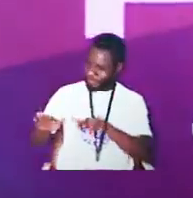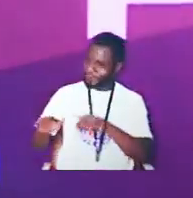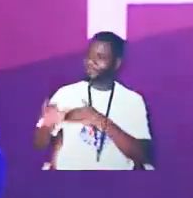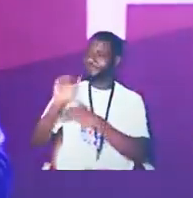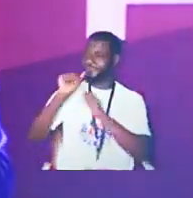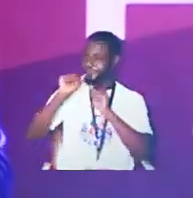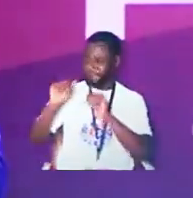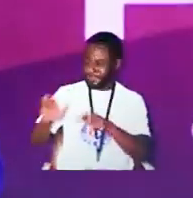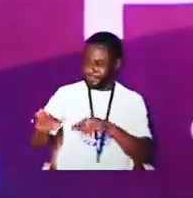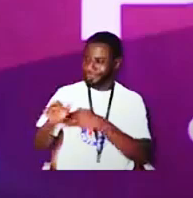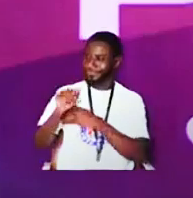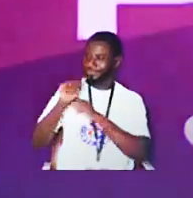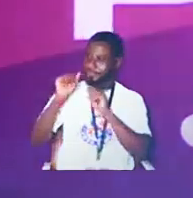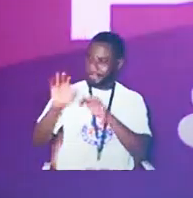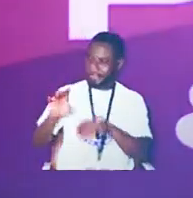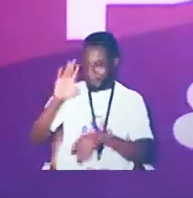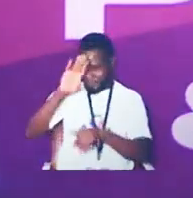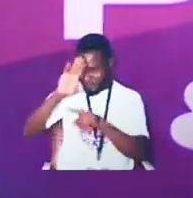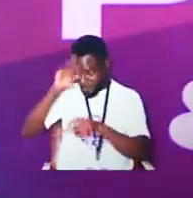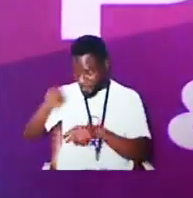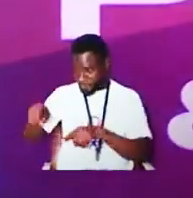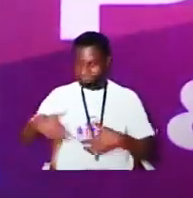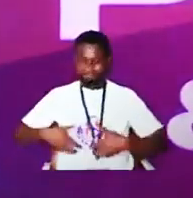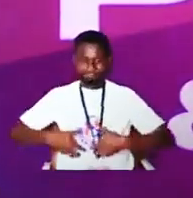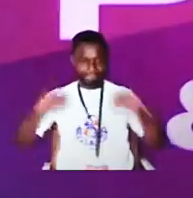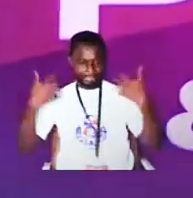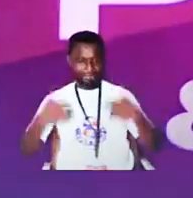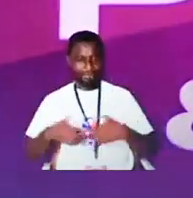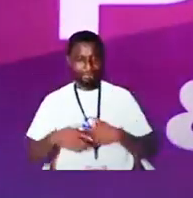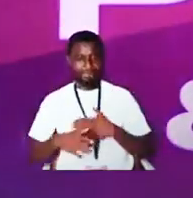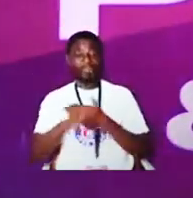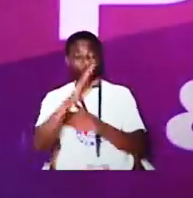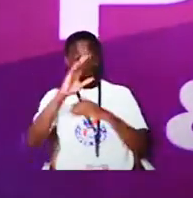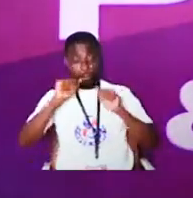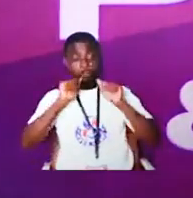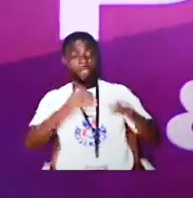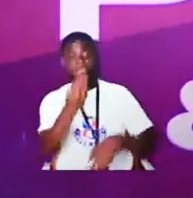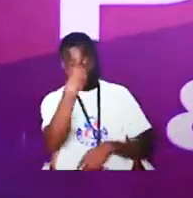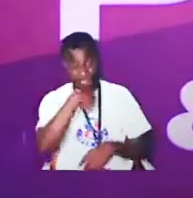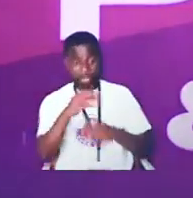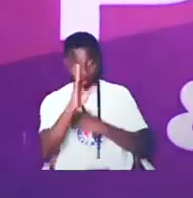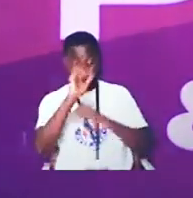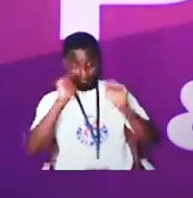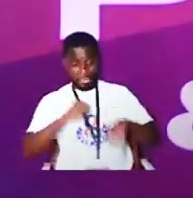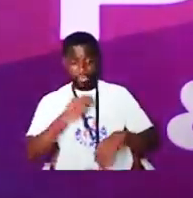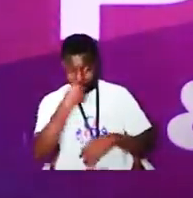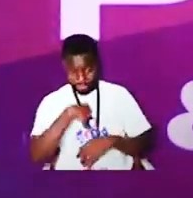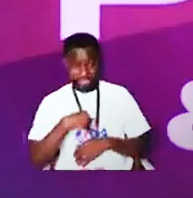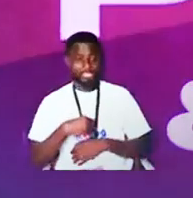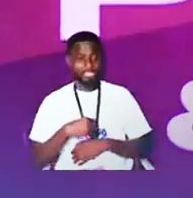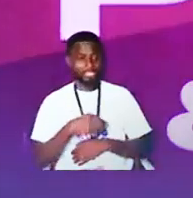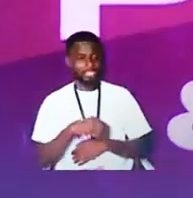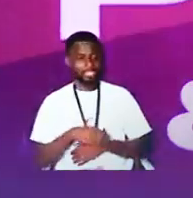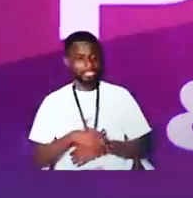Nyamekye. Then the guy got angry. Say, Nyamekye, yedi.